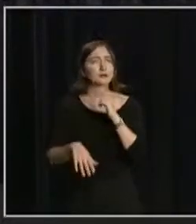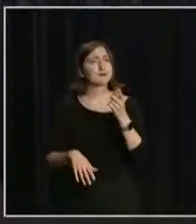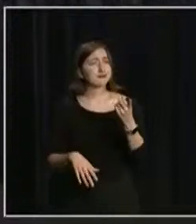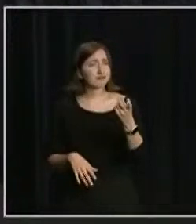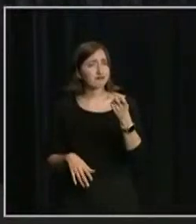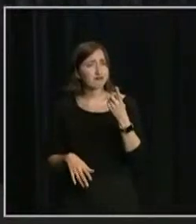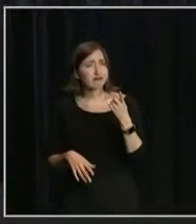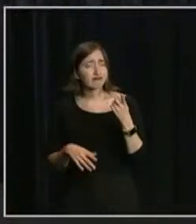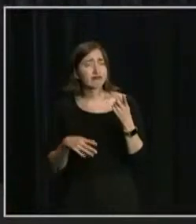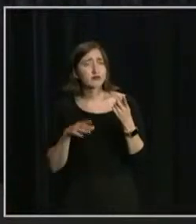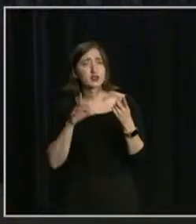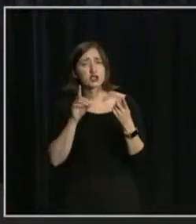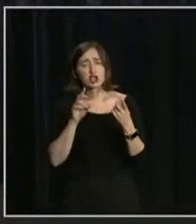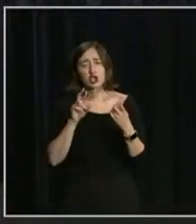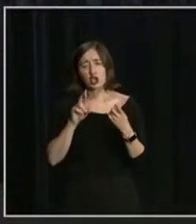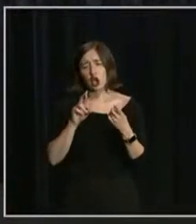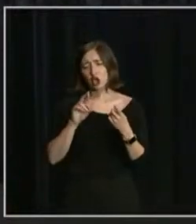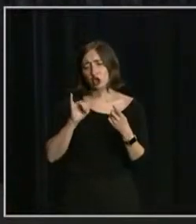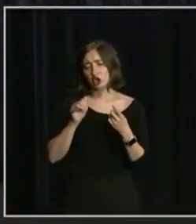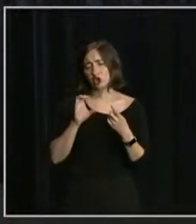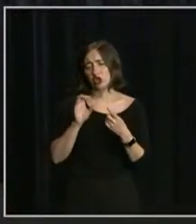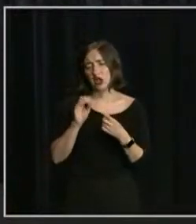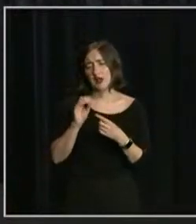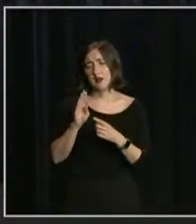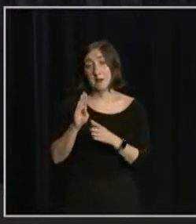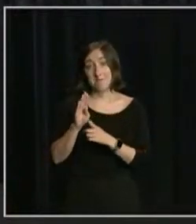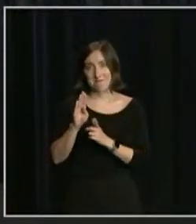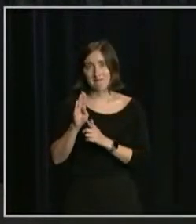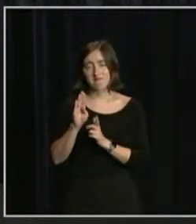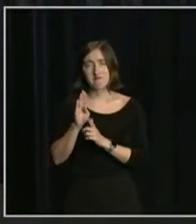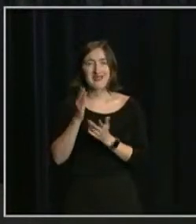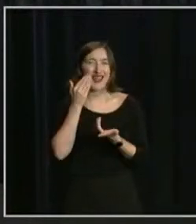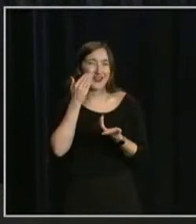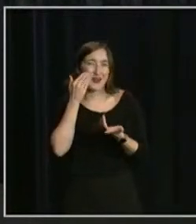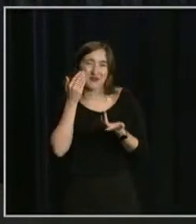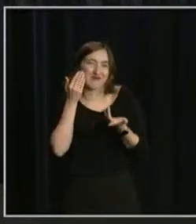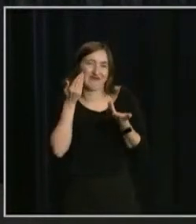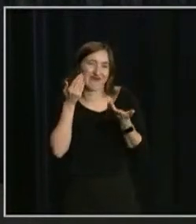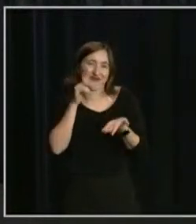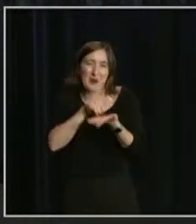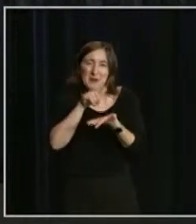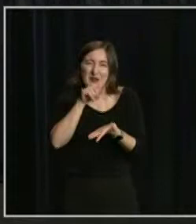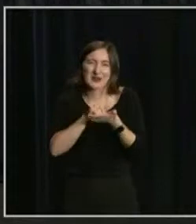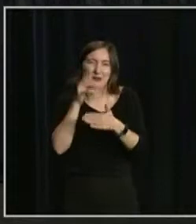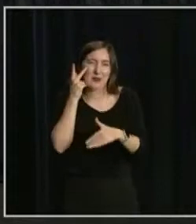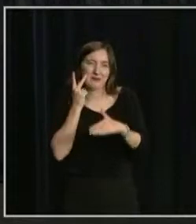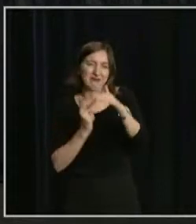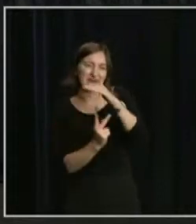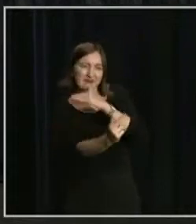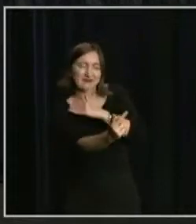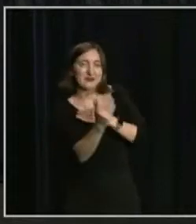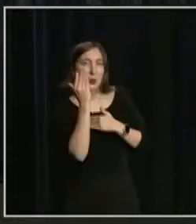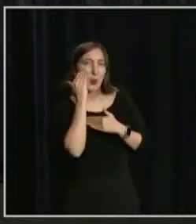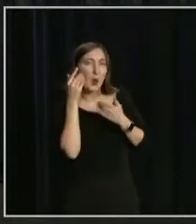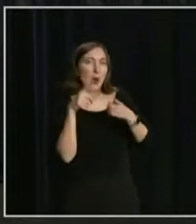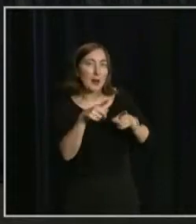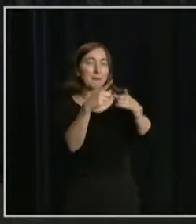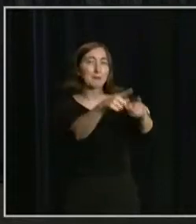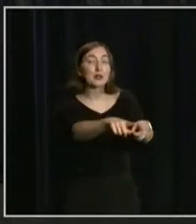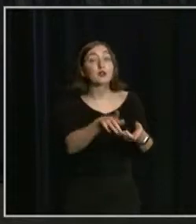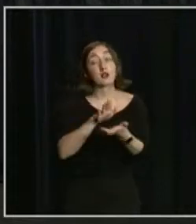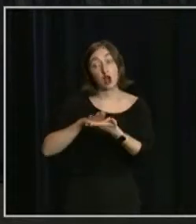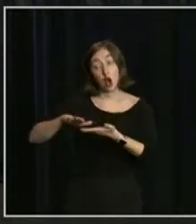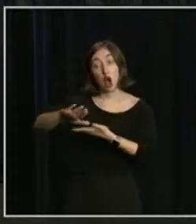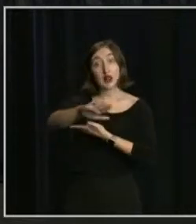have a crystal ball, but given that colleges are starting to welcome back their students this week and next week, are you